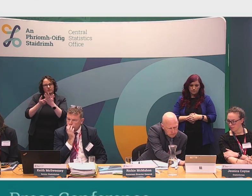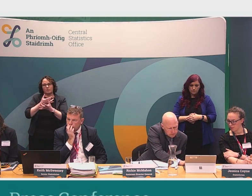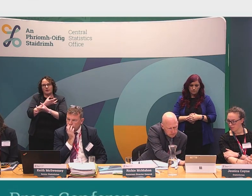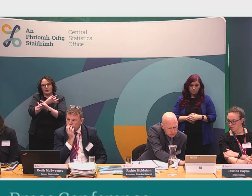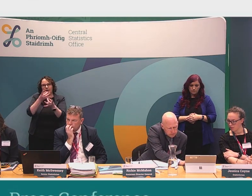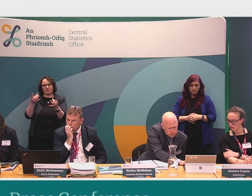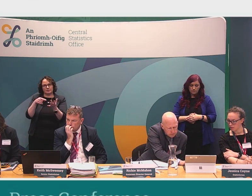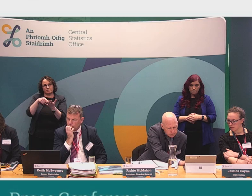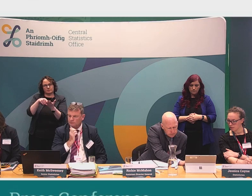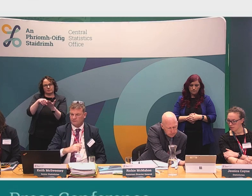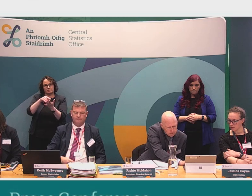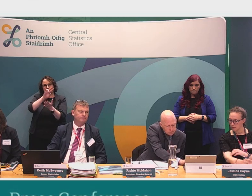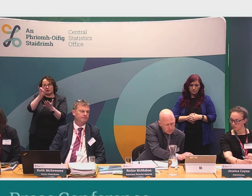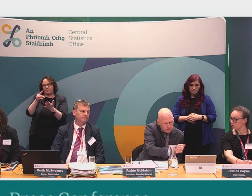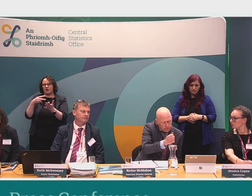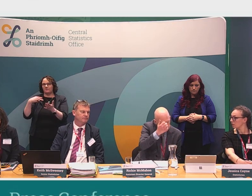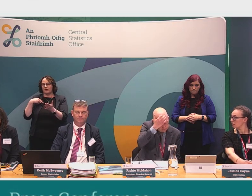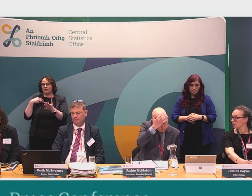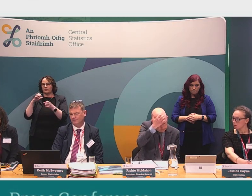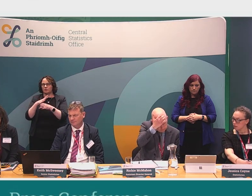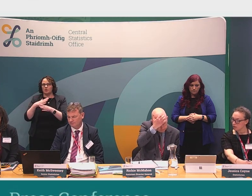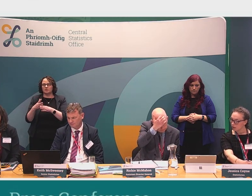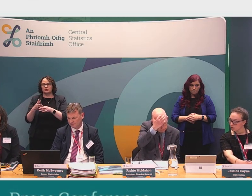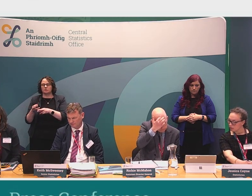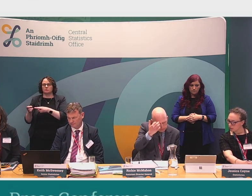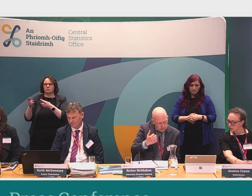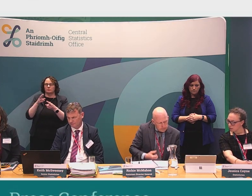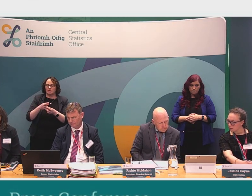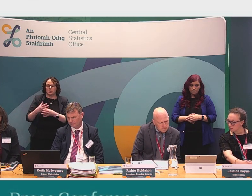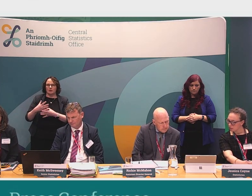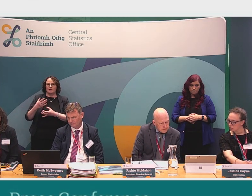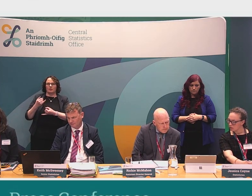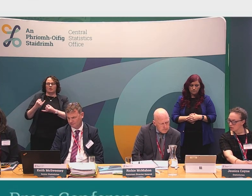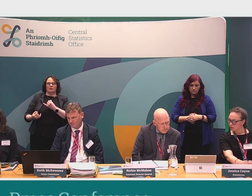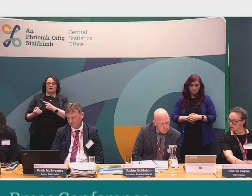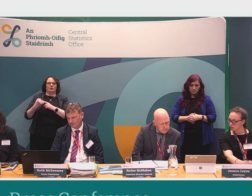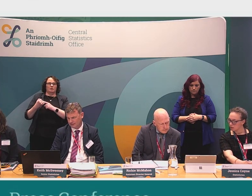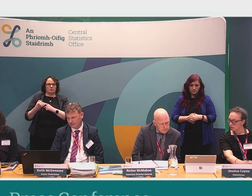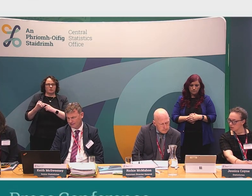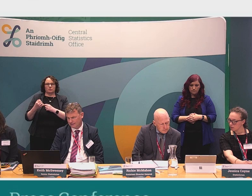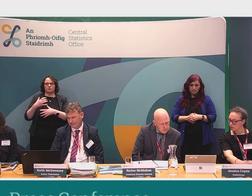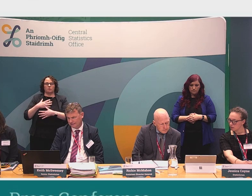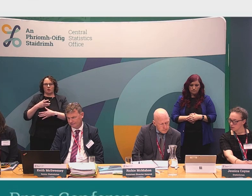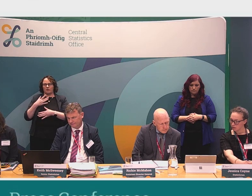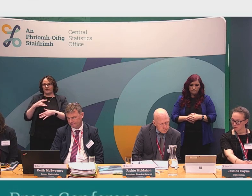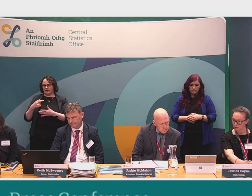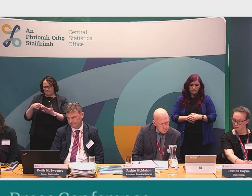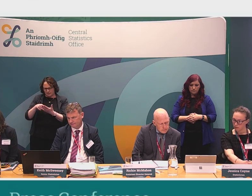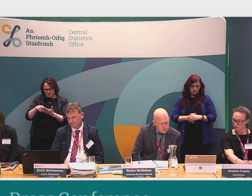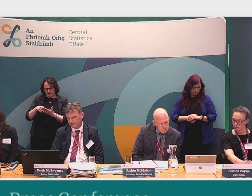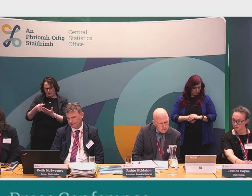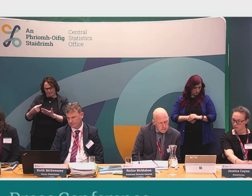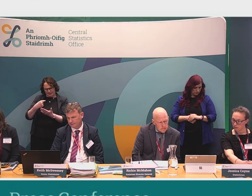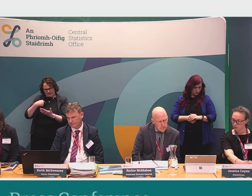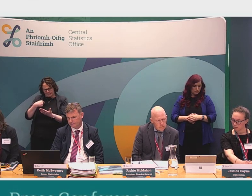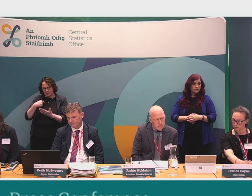really, really cautious of not re-traumatising victims or perhaps blaming them as part of the questionnaire. So